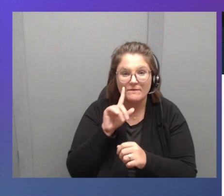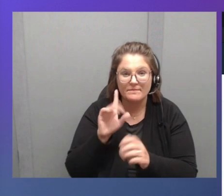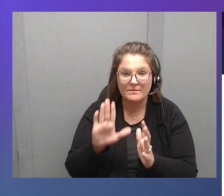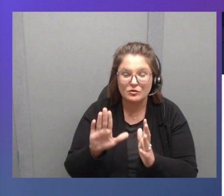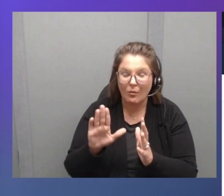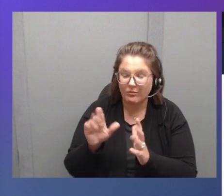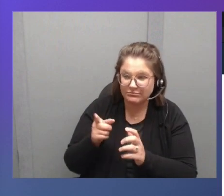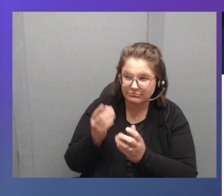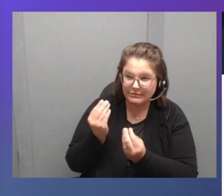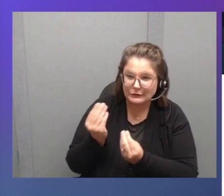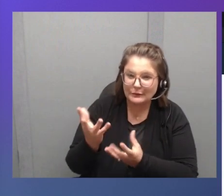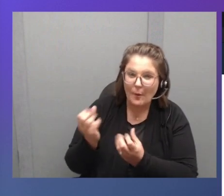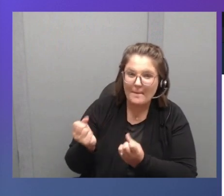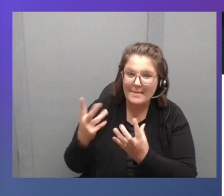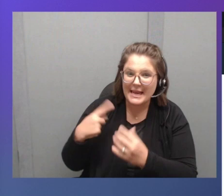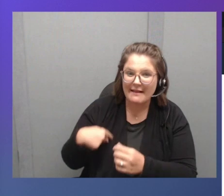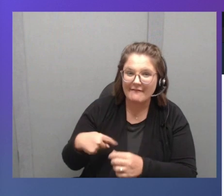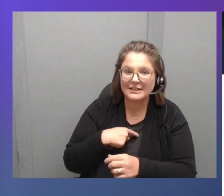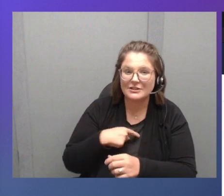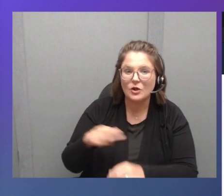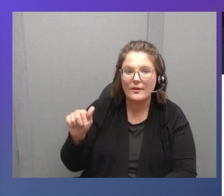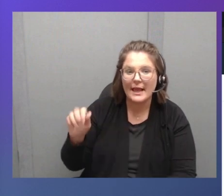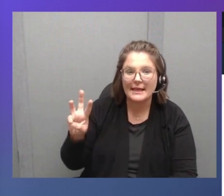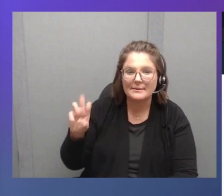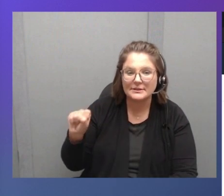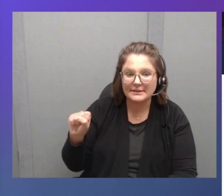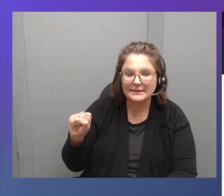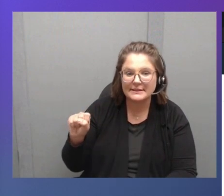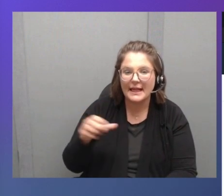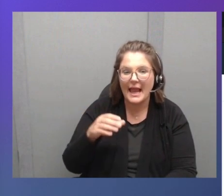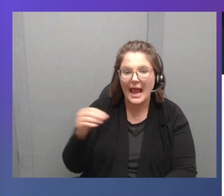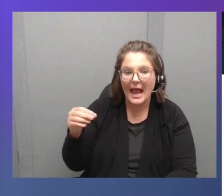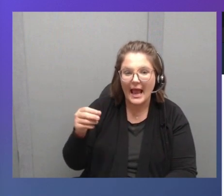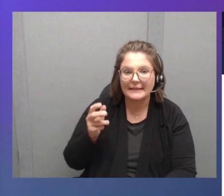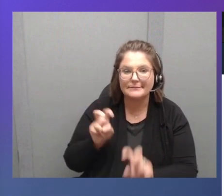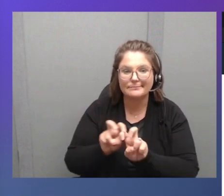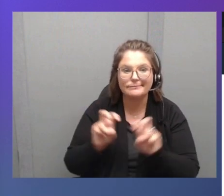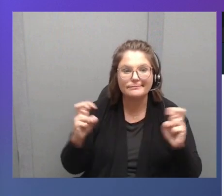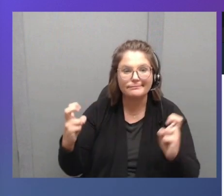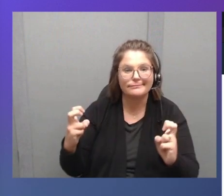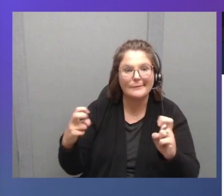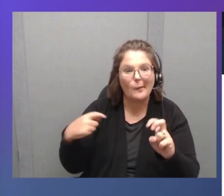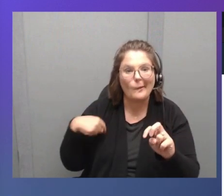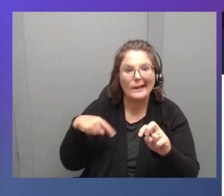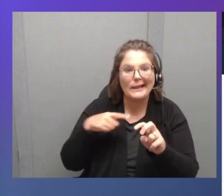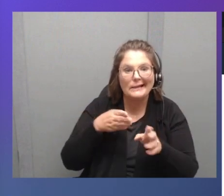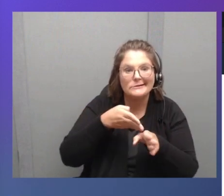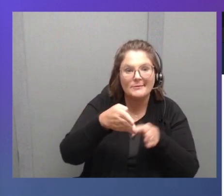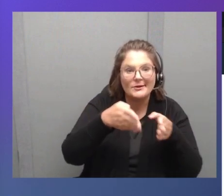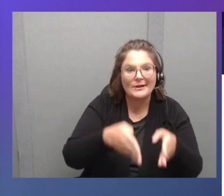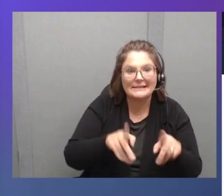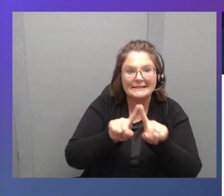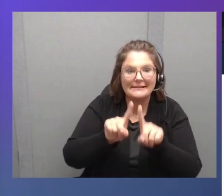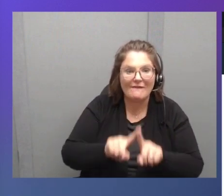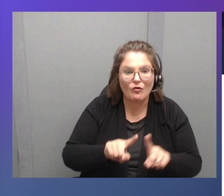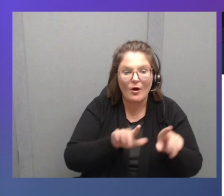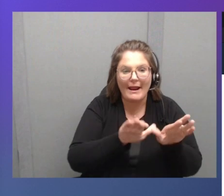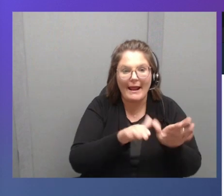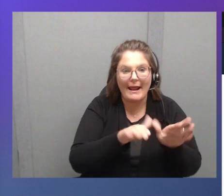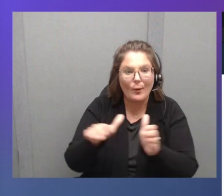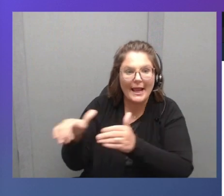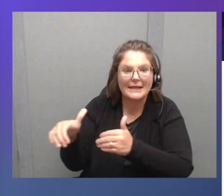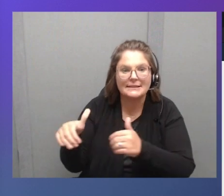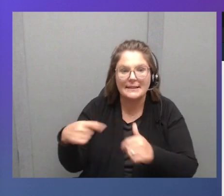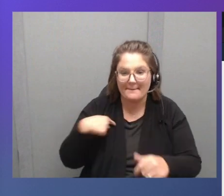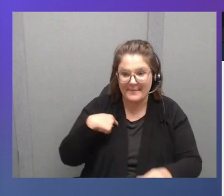us on the AWS On Air segments and our speakers, we're specialists in a variety of different domains. And me personally, and it's something I